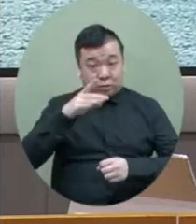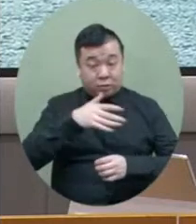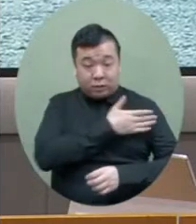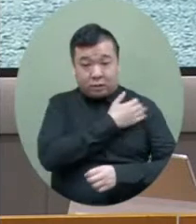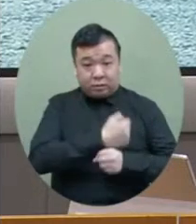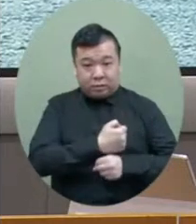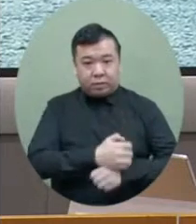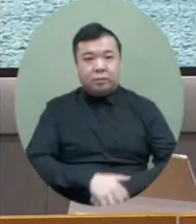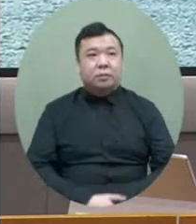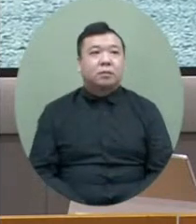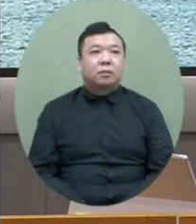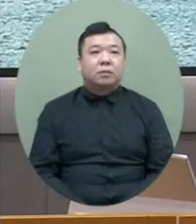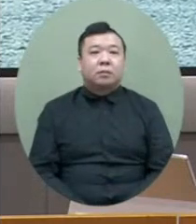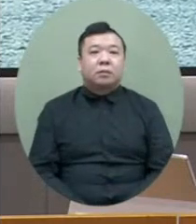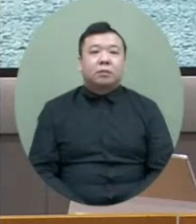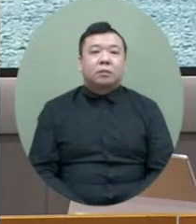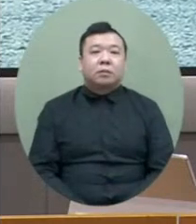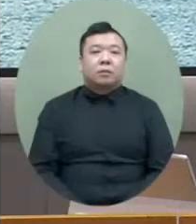hotel employees to get tested.